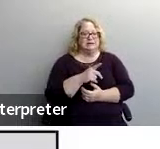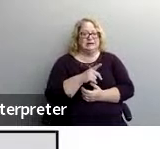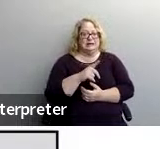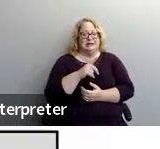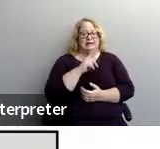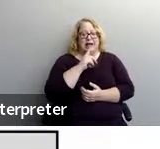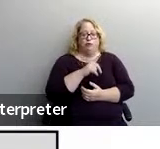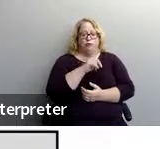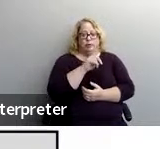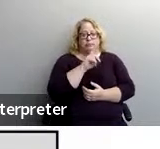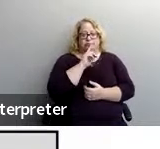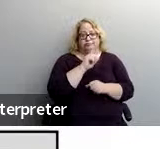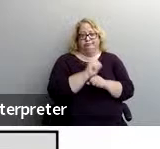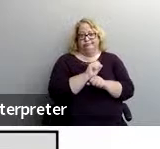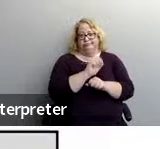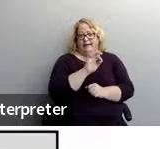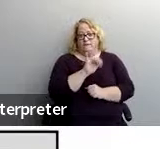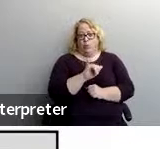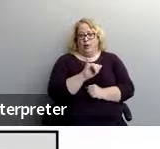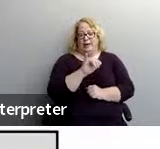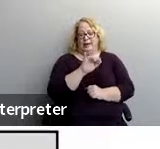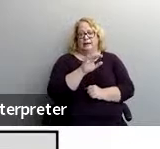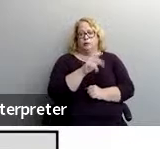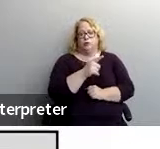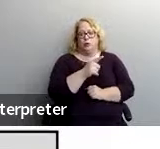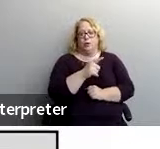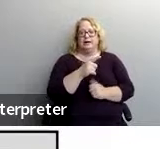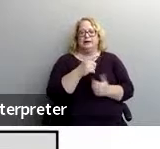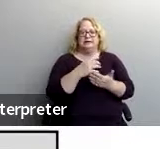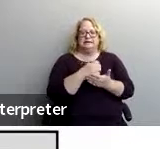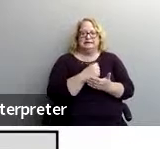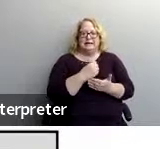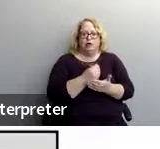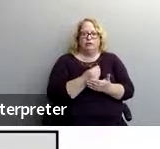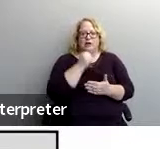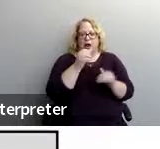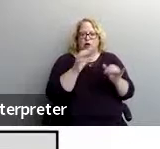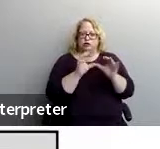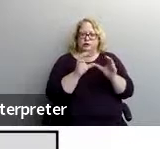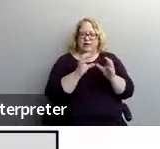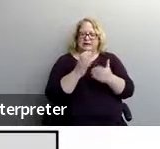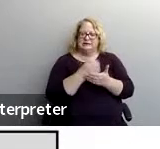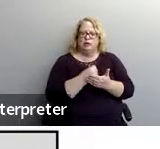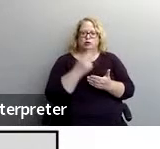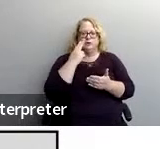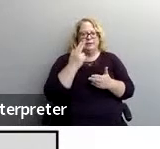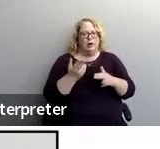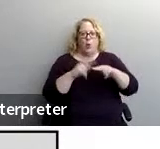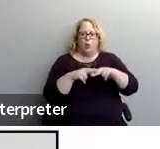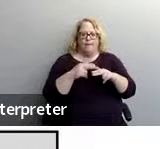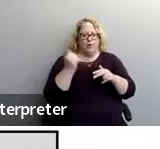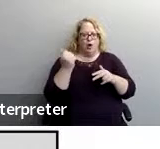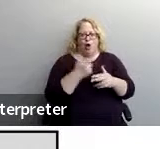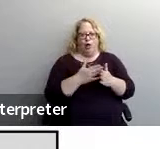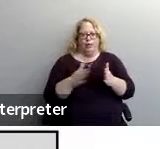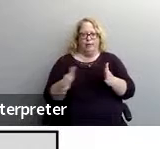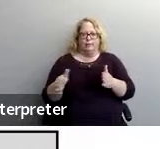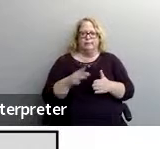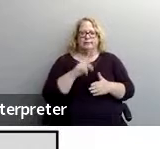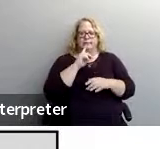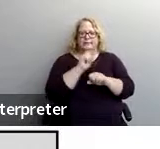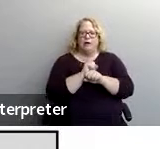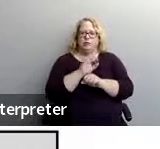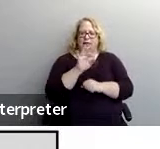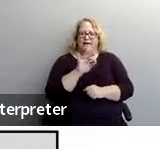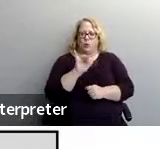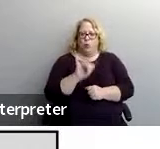actual FY21 with salaries, non-certified salaries. So you see total salaries go up across the board, actual